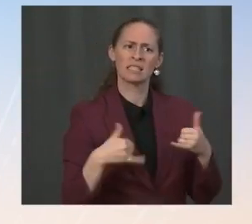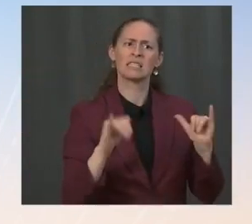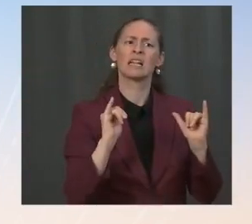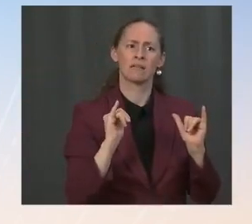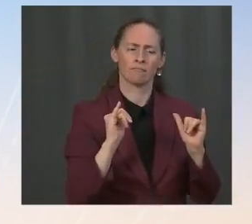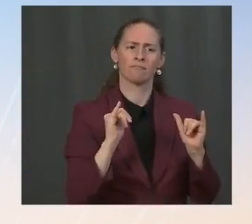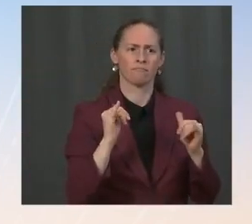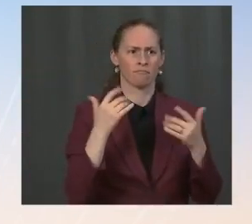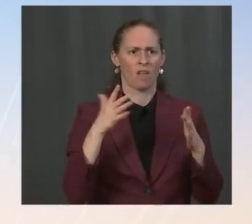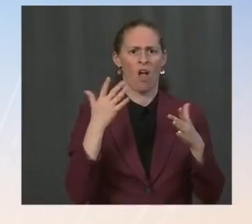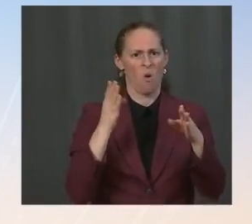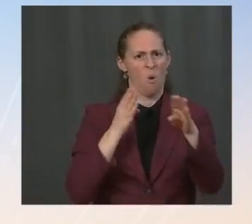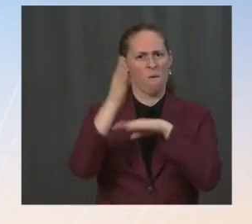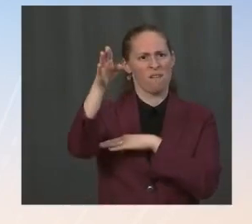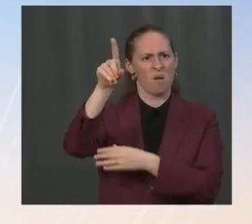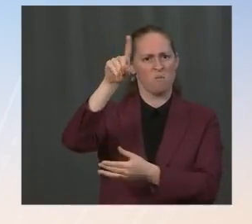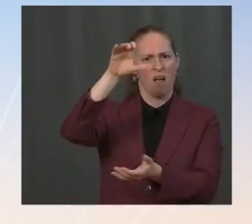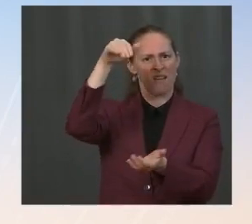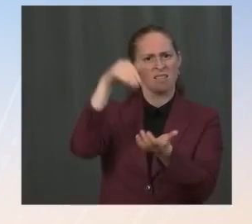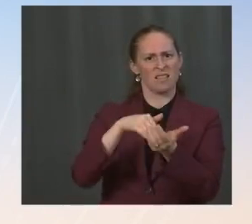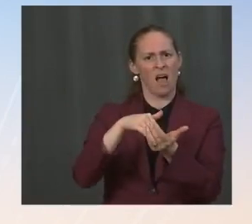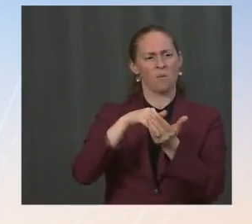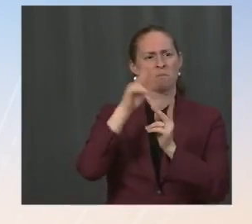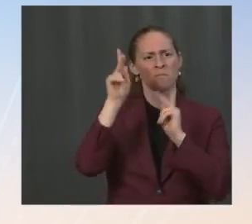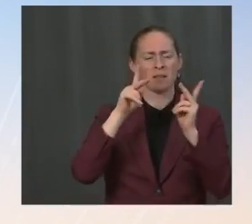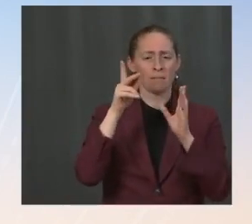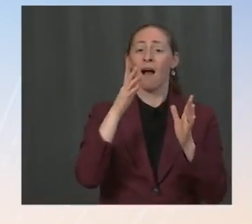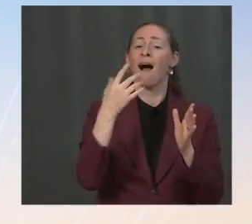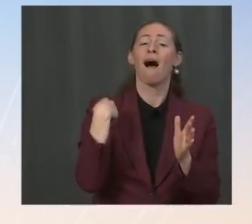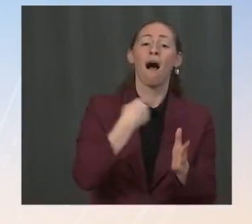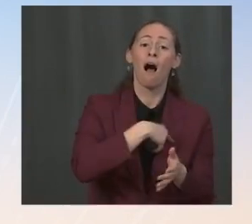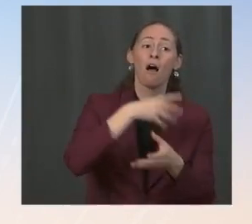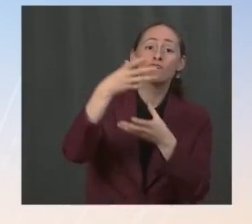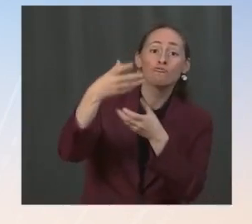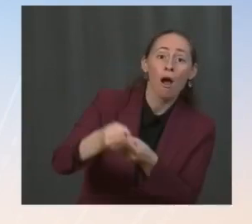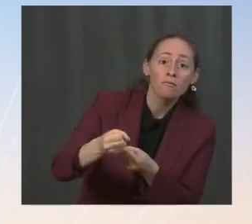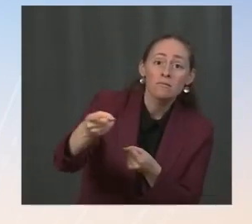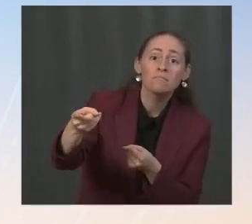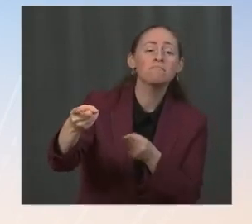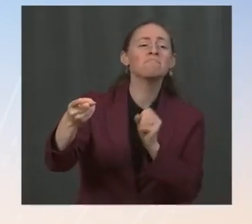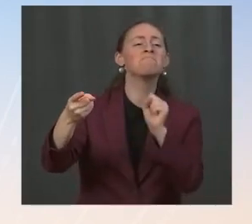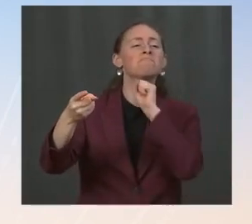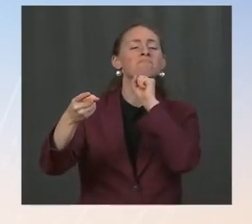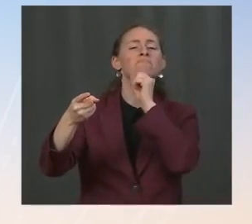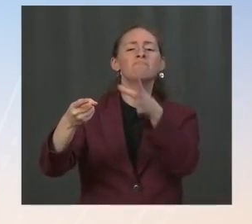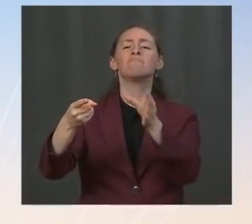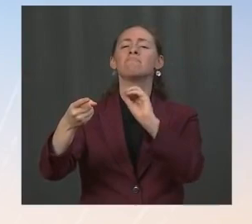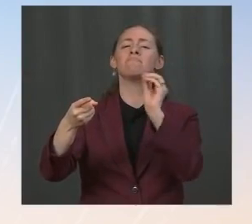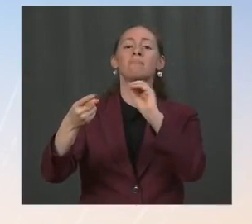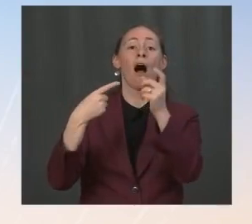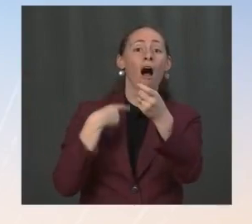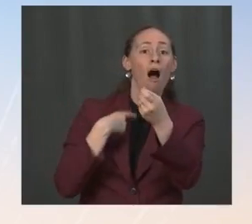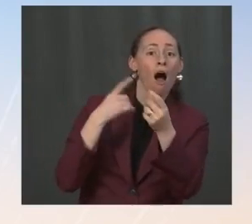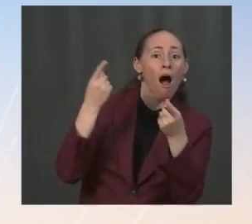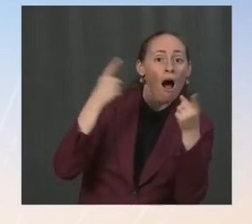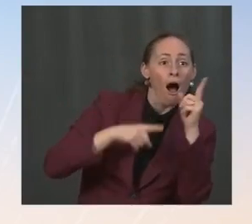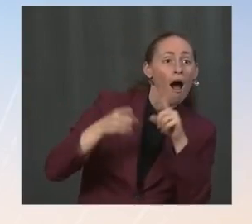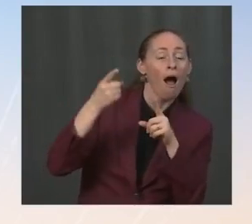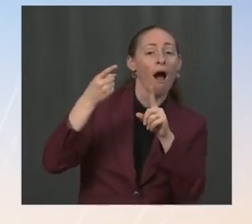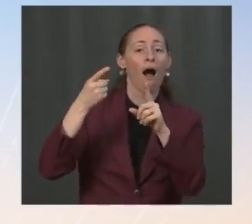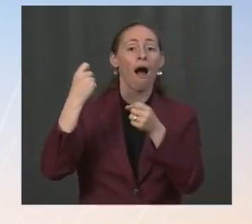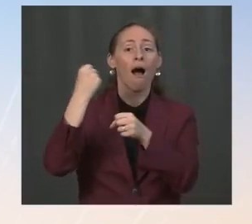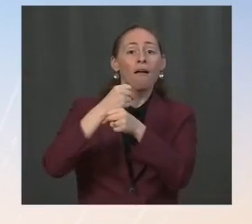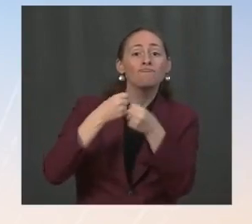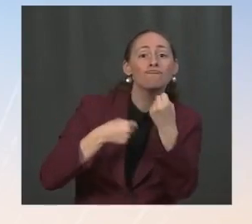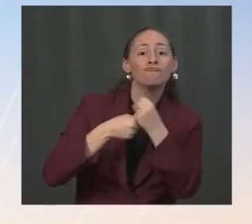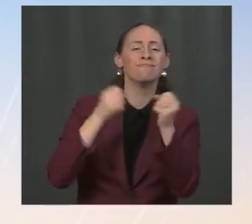this is not about trust. This is not about relying on the Taliban as an equal partner. No one is suggesting that. But because they control